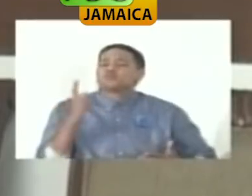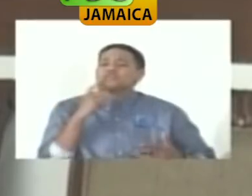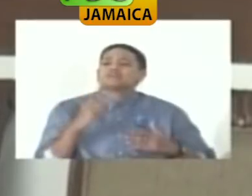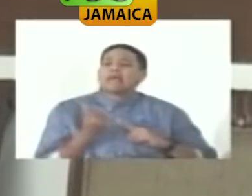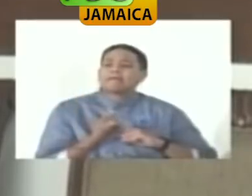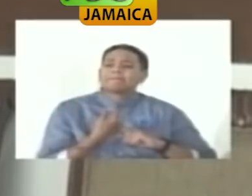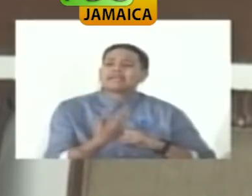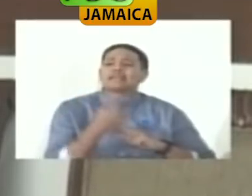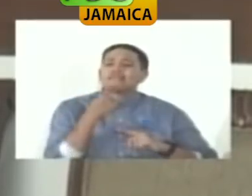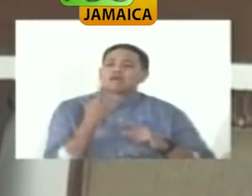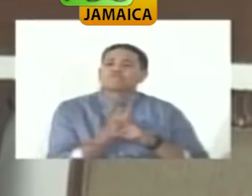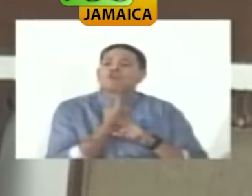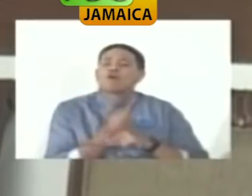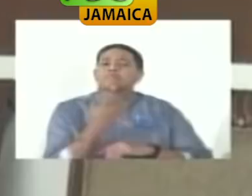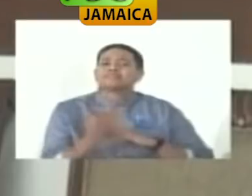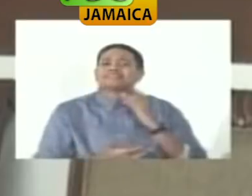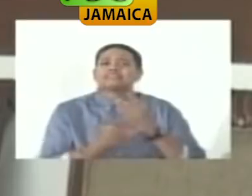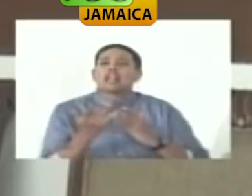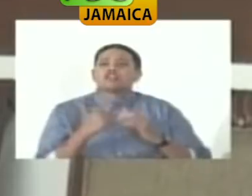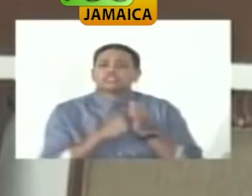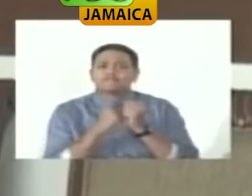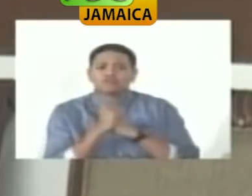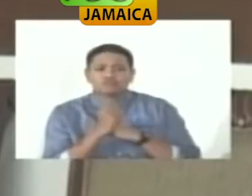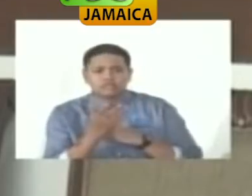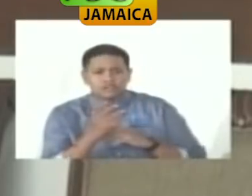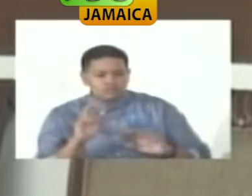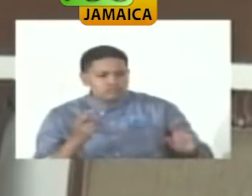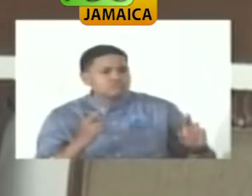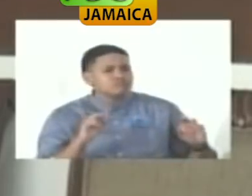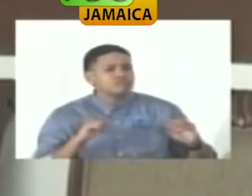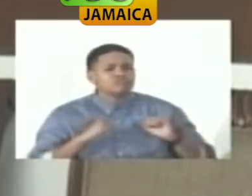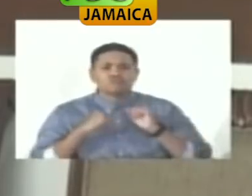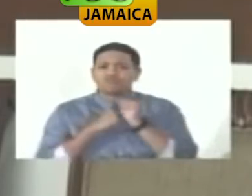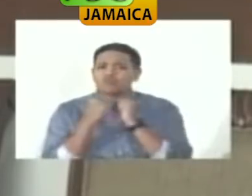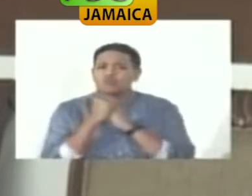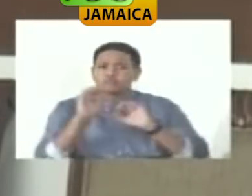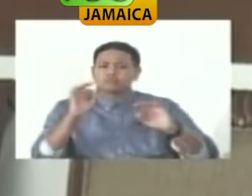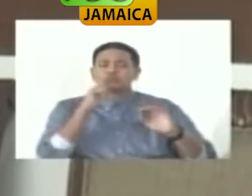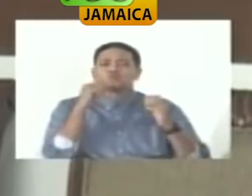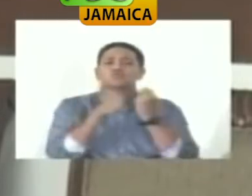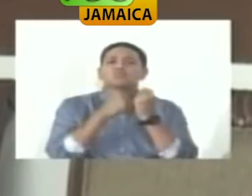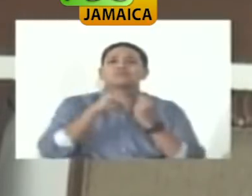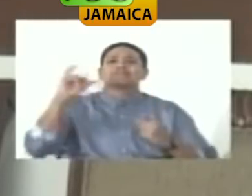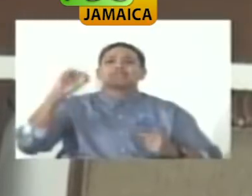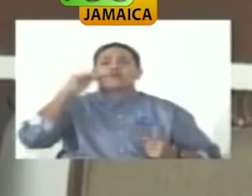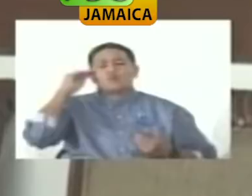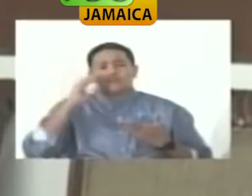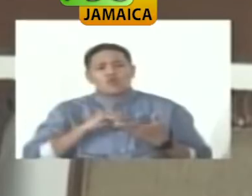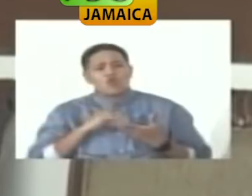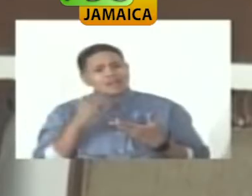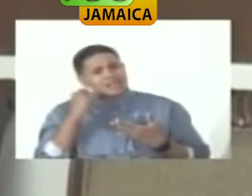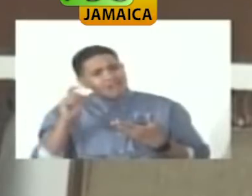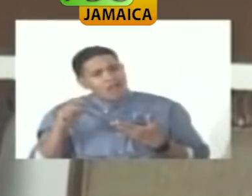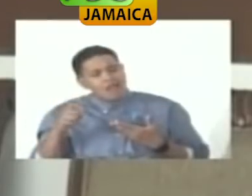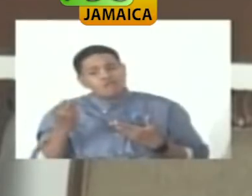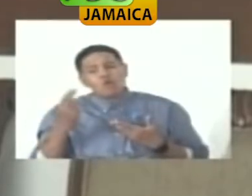proper technology infrastructure to support not just remote learning, if we have to fall back on that or use